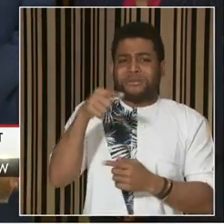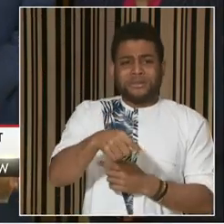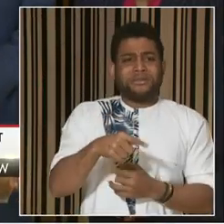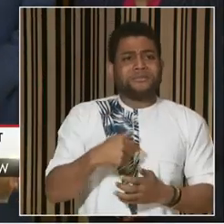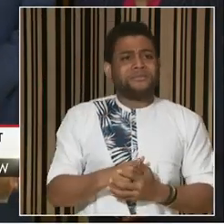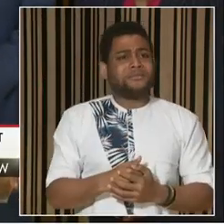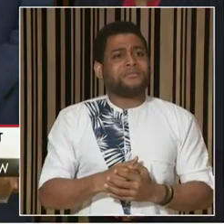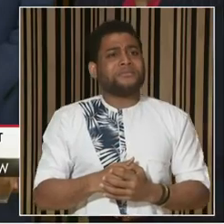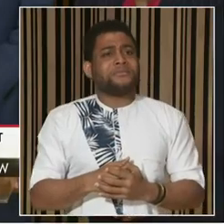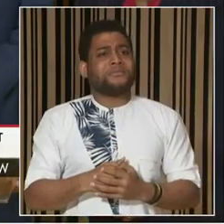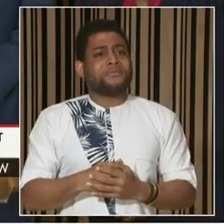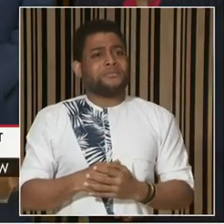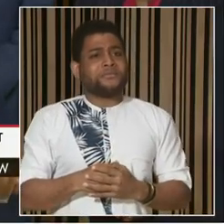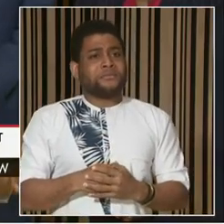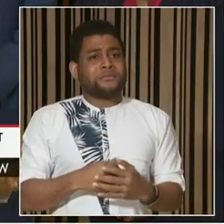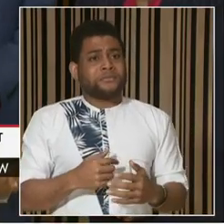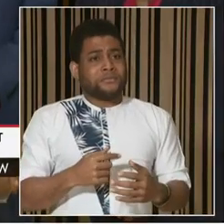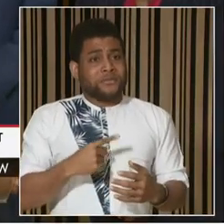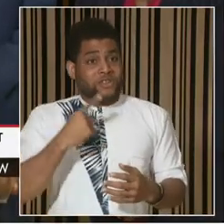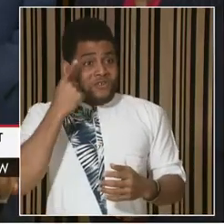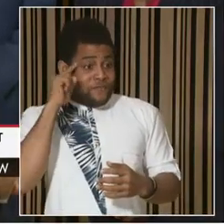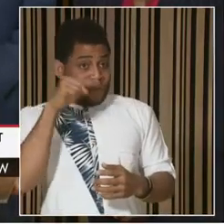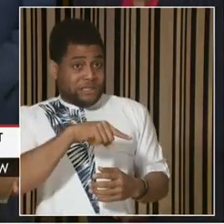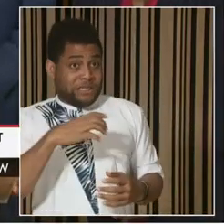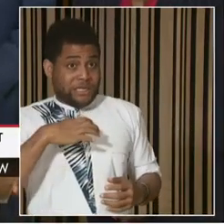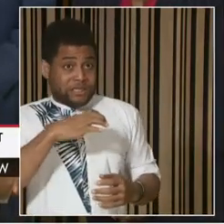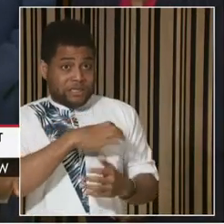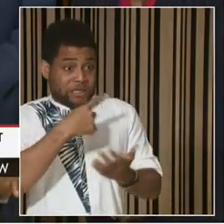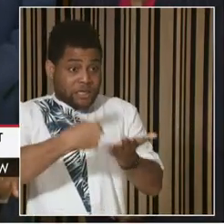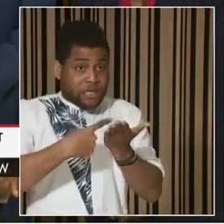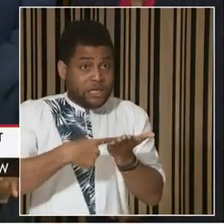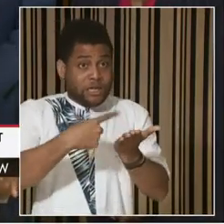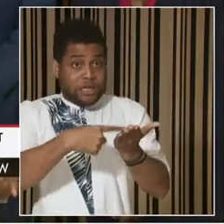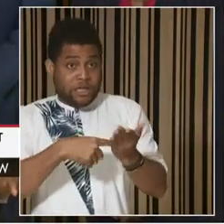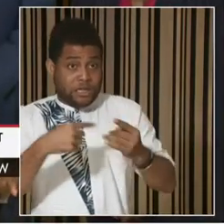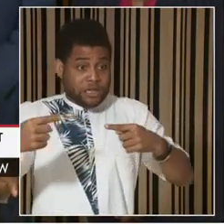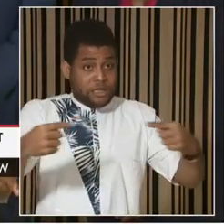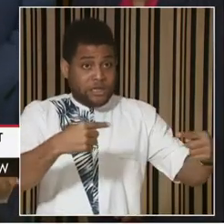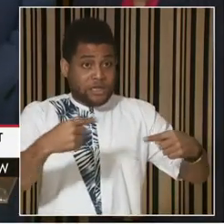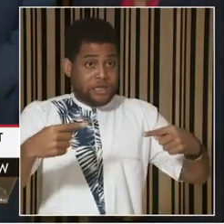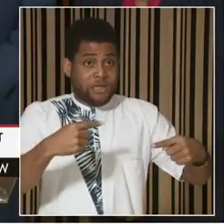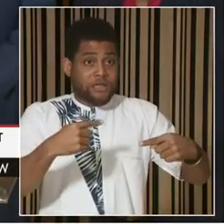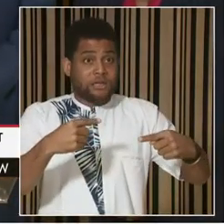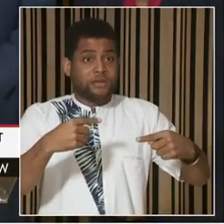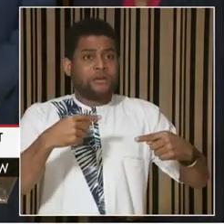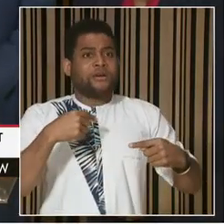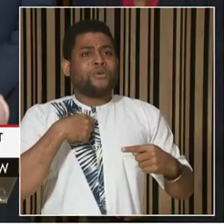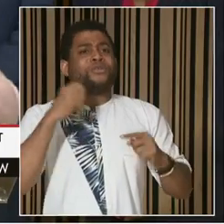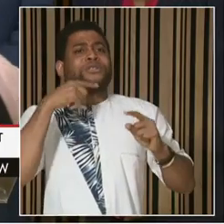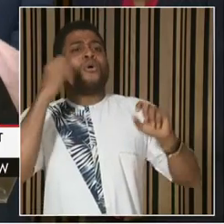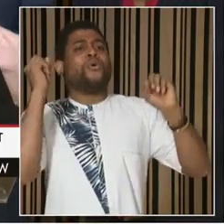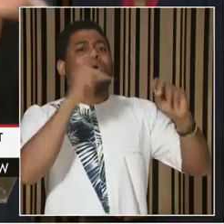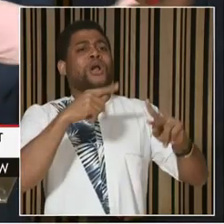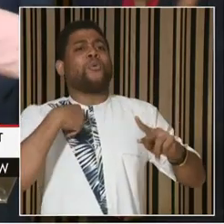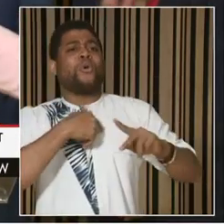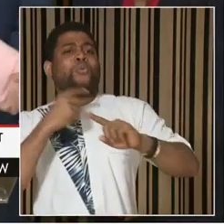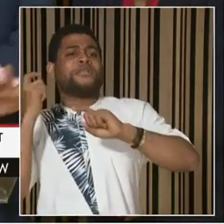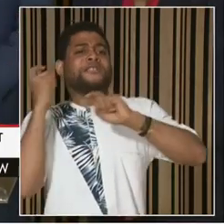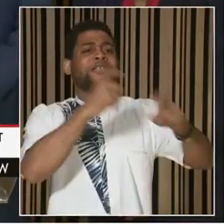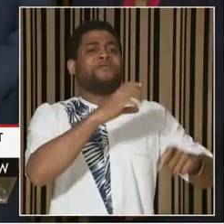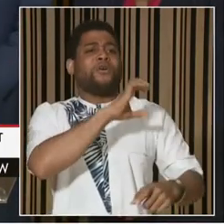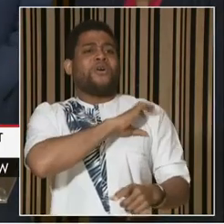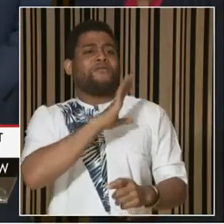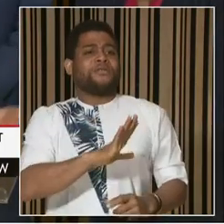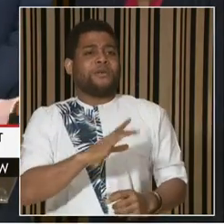to happen in this council deliberation process is to say, okay, we'll give them the officers, but we're going to take all